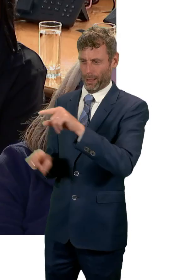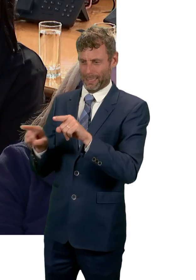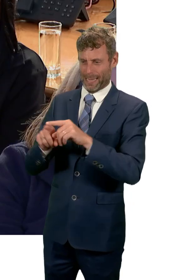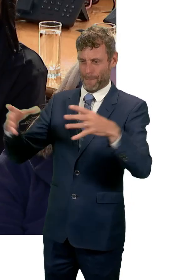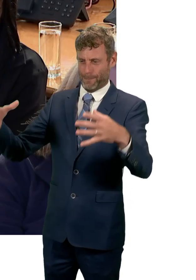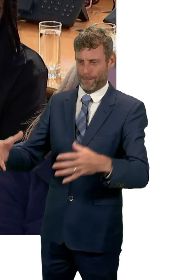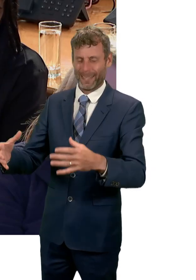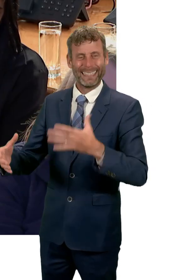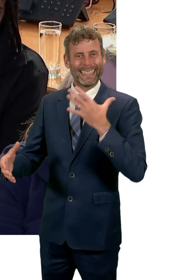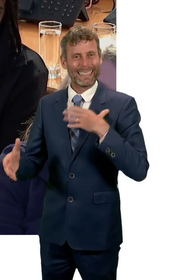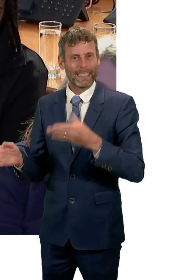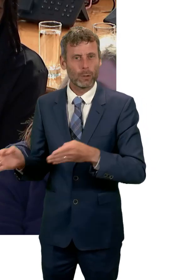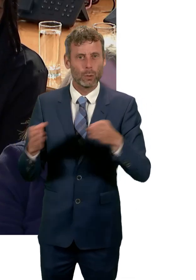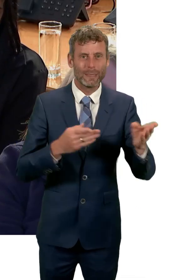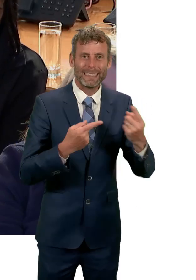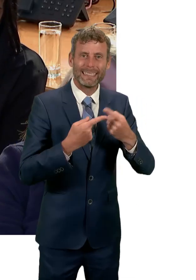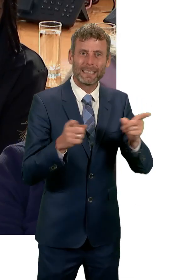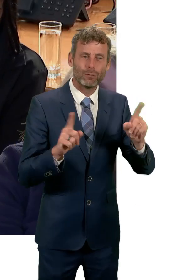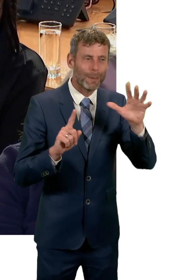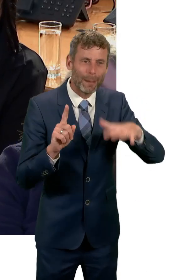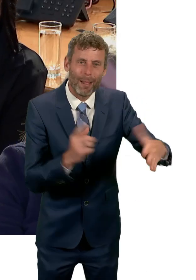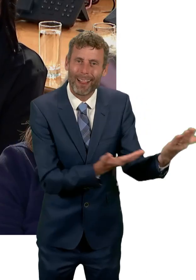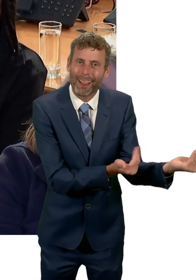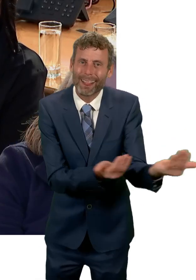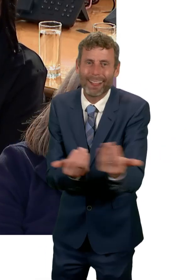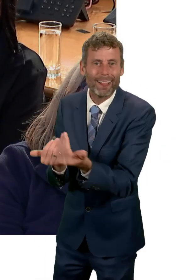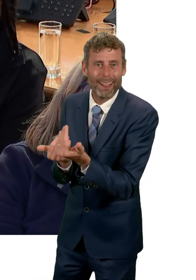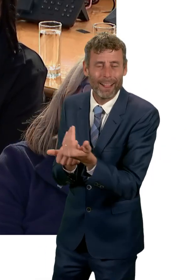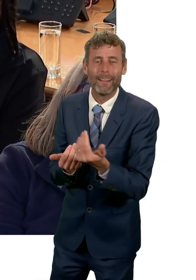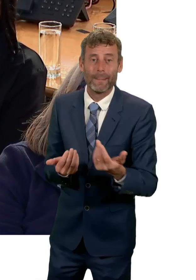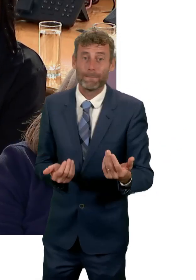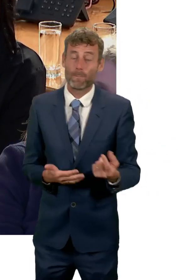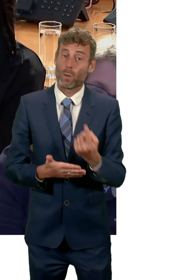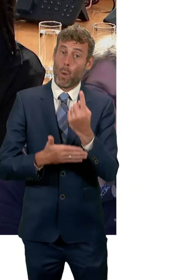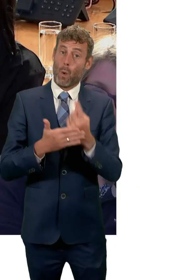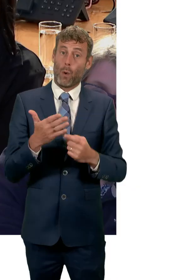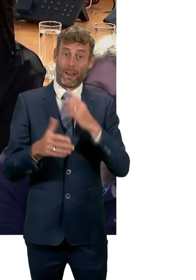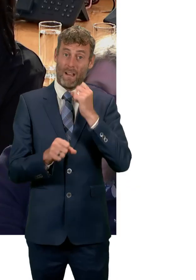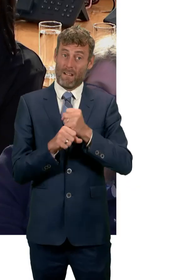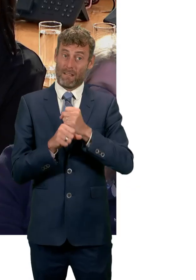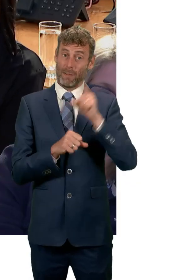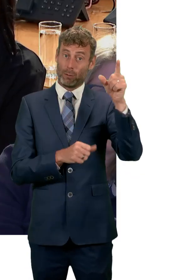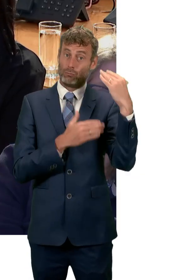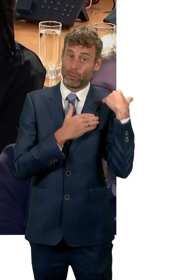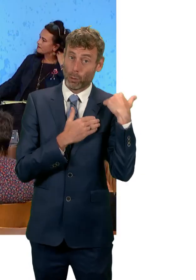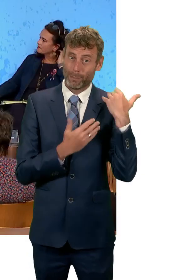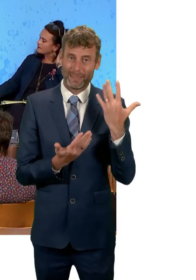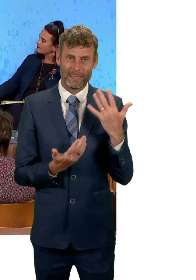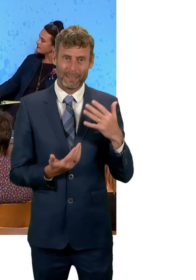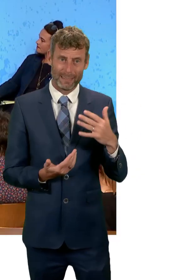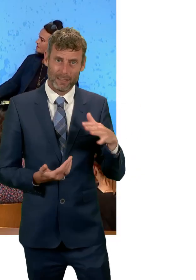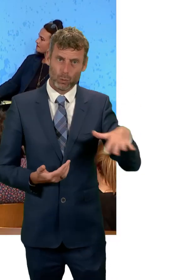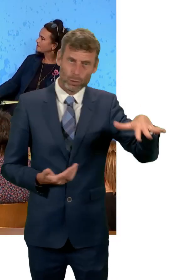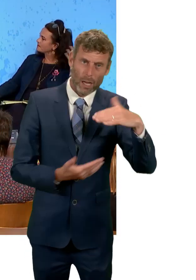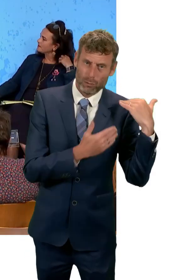about government and society. Surely there's got to be personal responsibility here as well. Okay, thanks. So before we come to